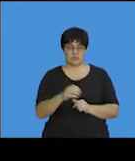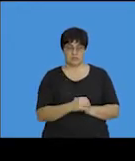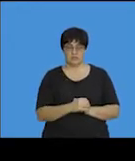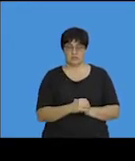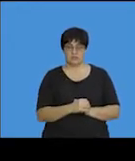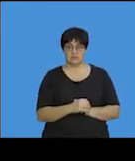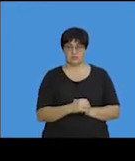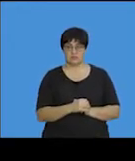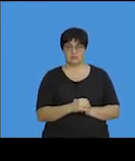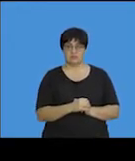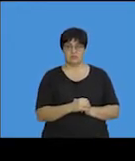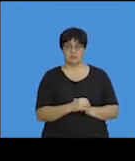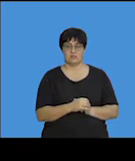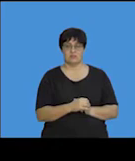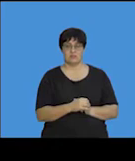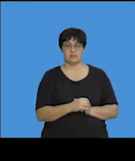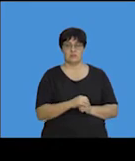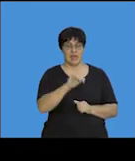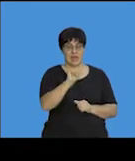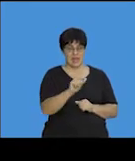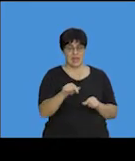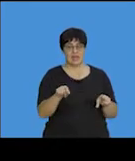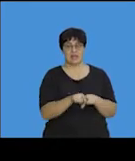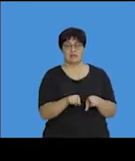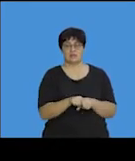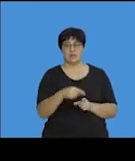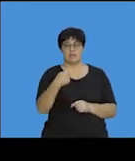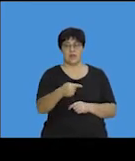Oops, there we go. My acceleration is minus